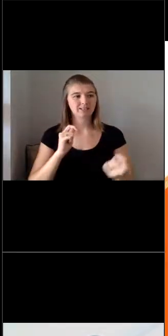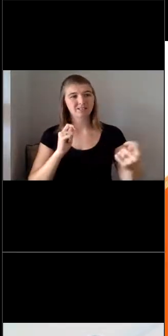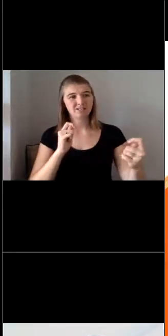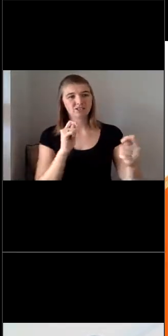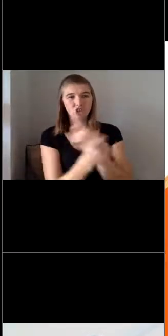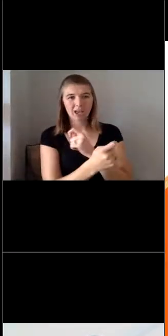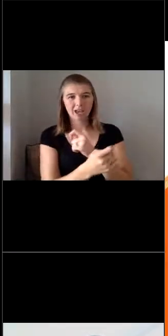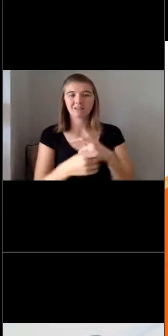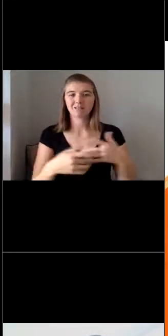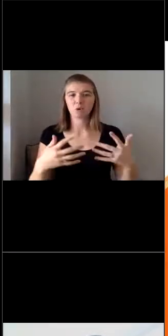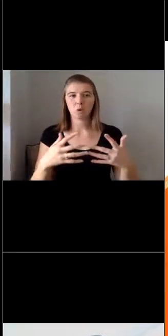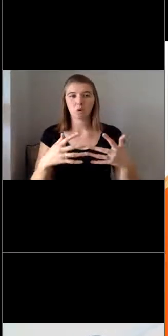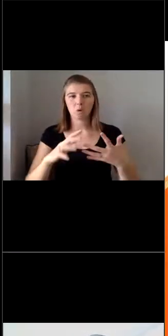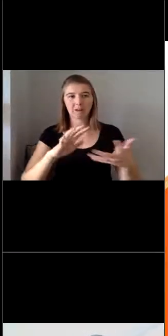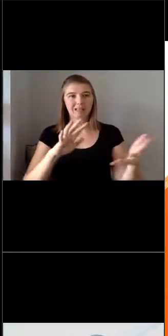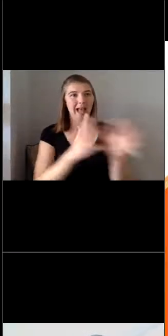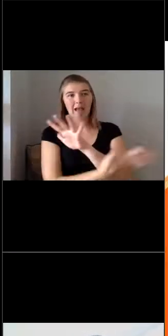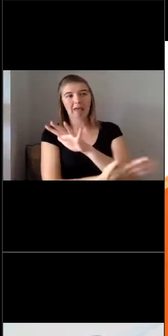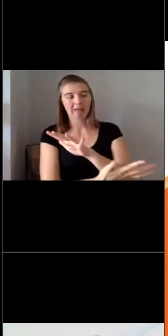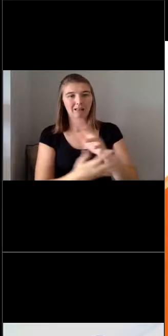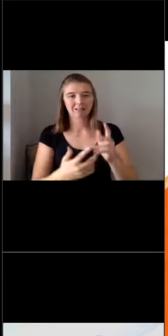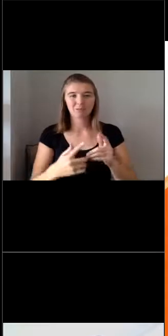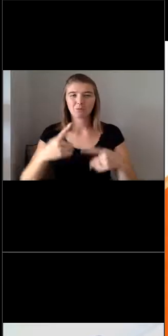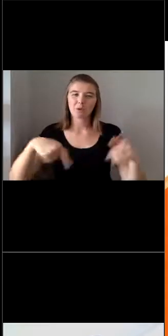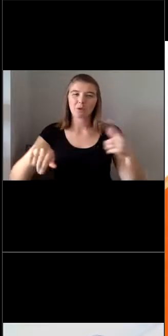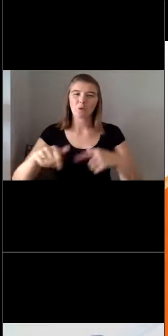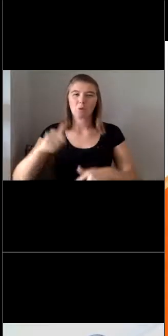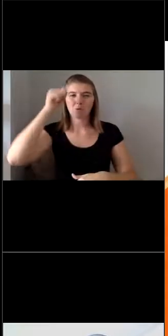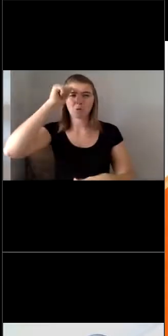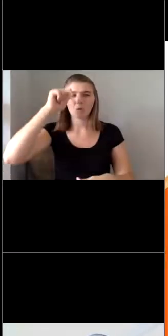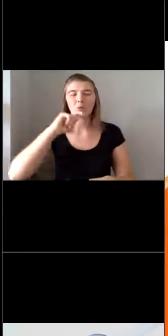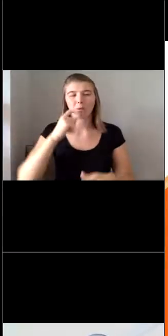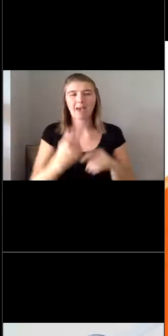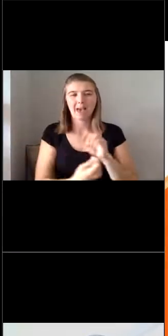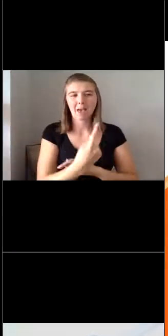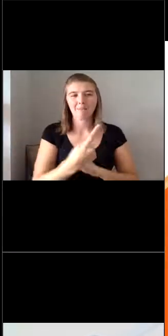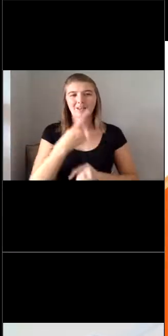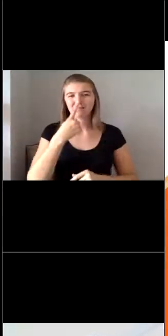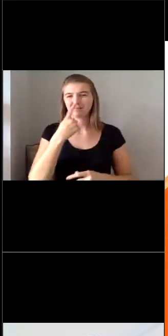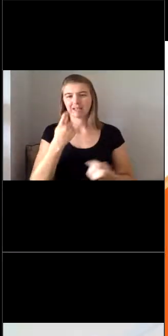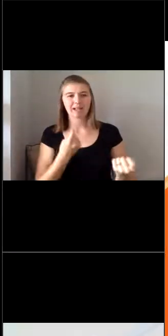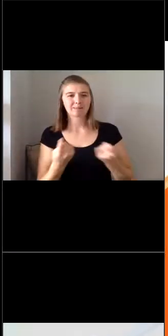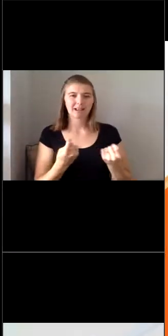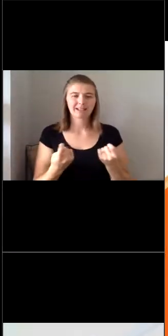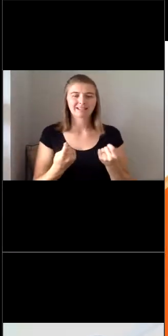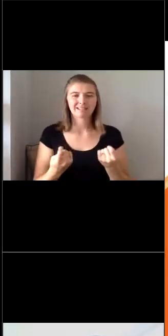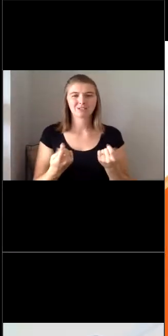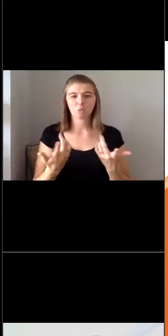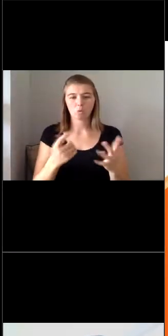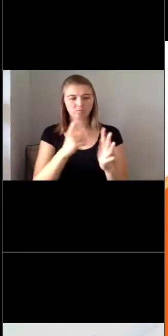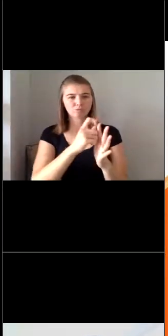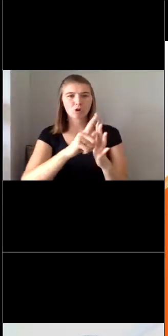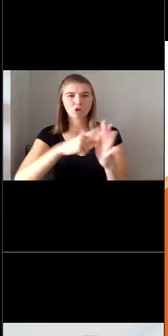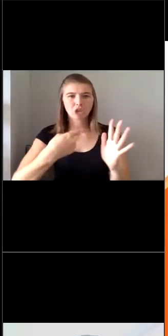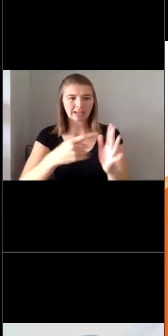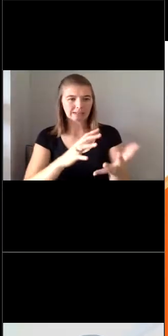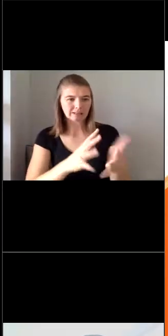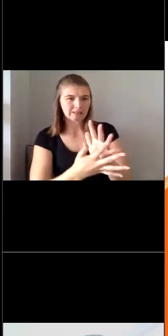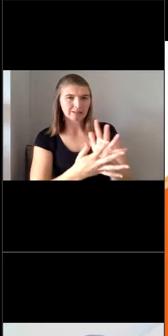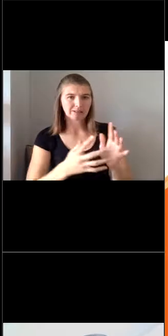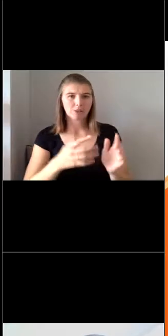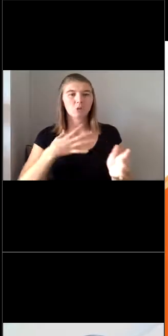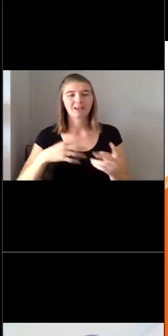in our professional or personal lives, or even from a project perspective. We certainly normally have a plan B